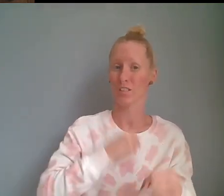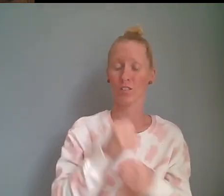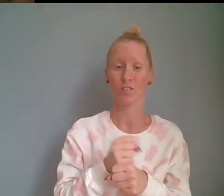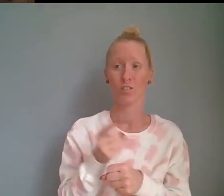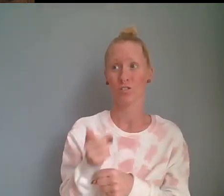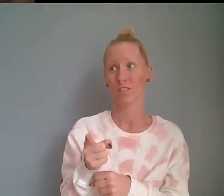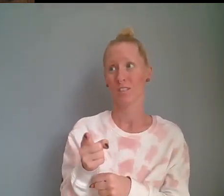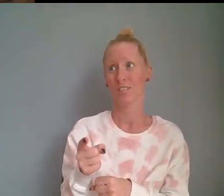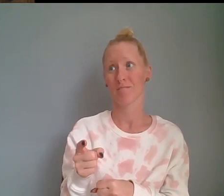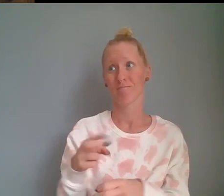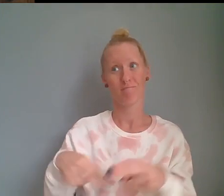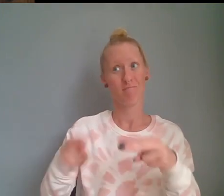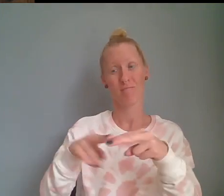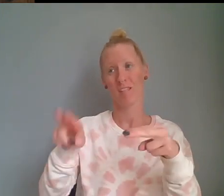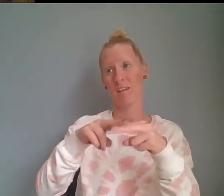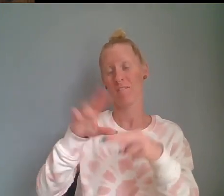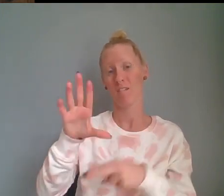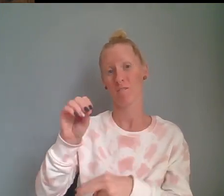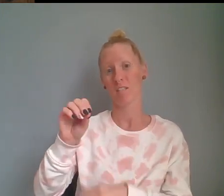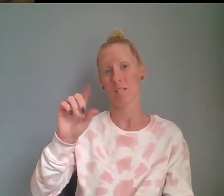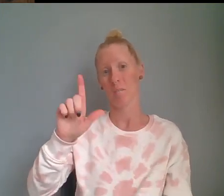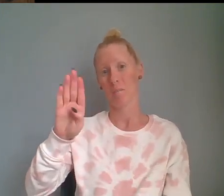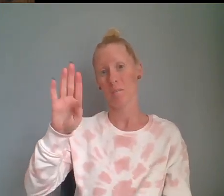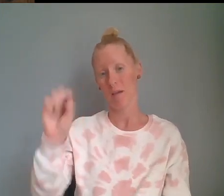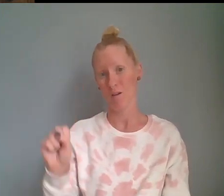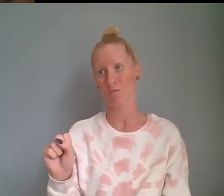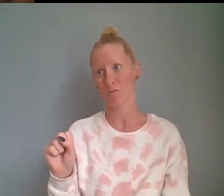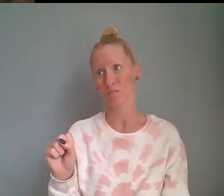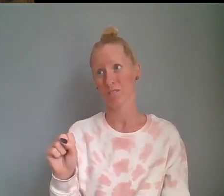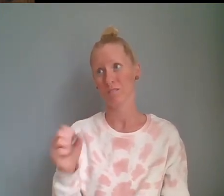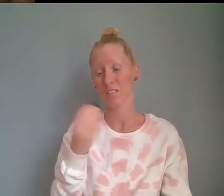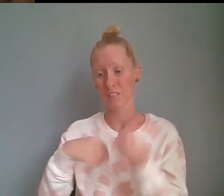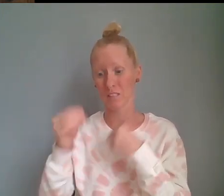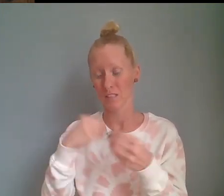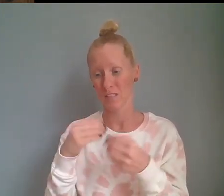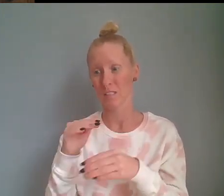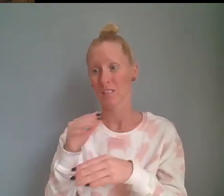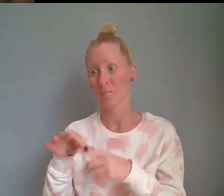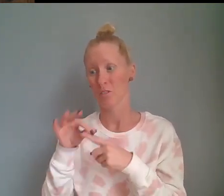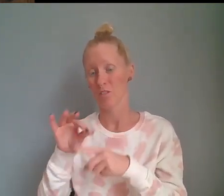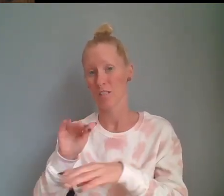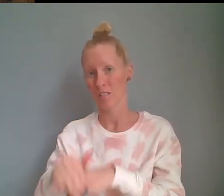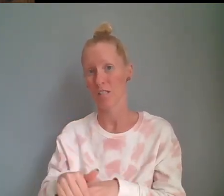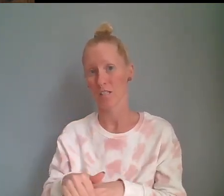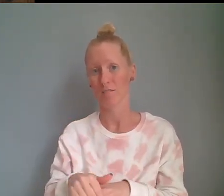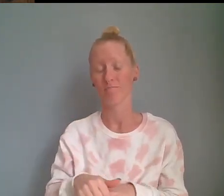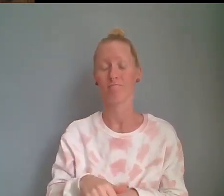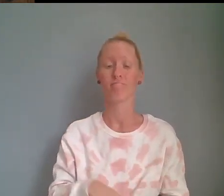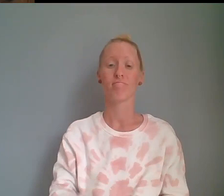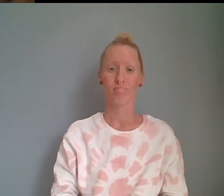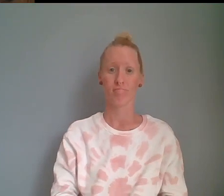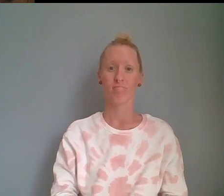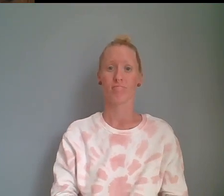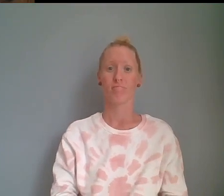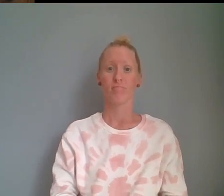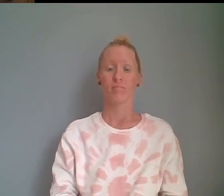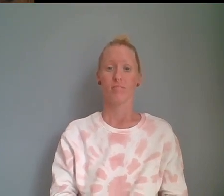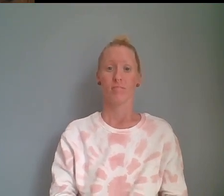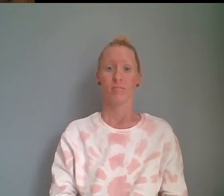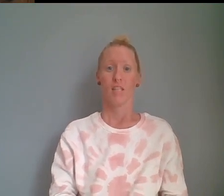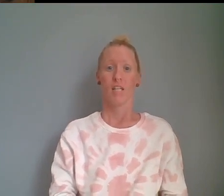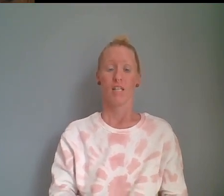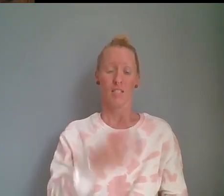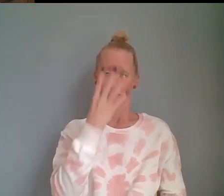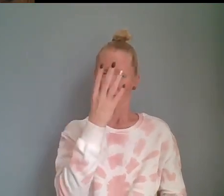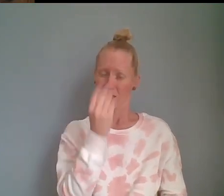eat. She would binge eat, especially at night. There are sleep disturbances, insomnia, which is